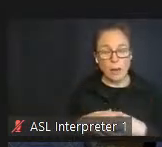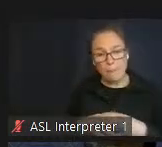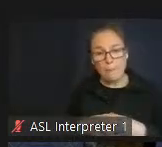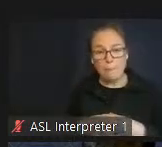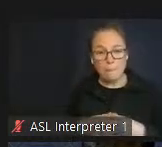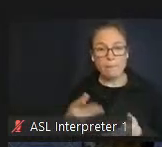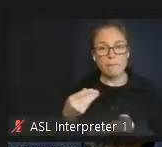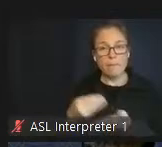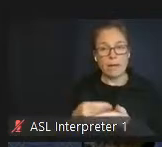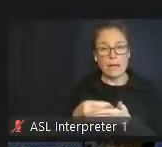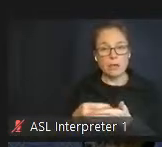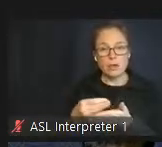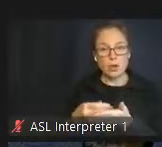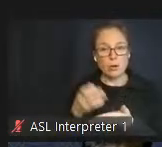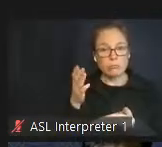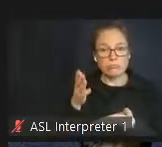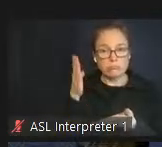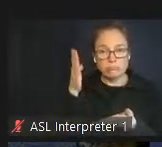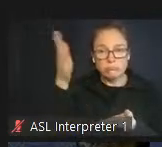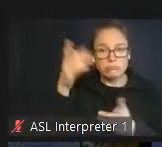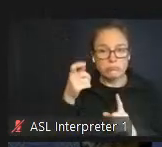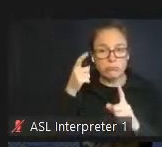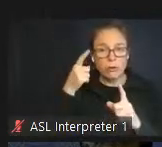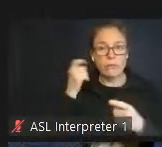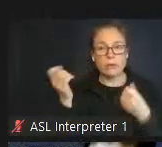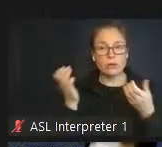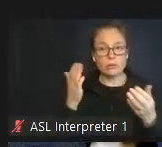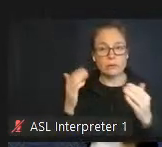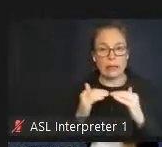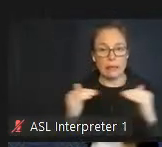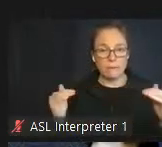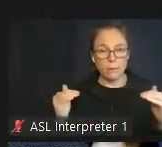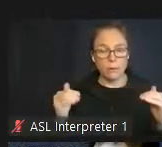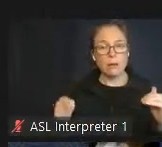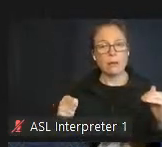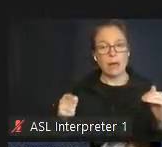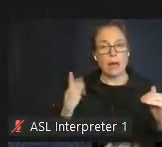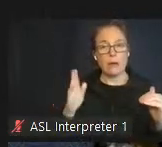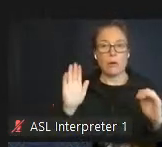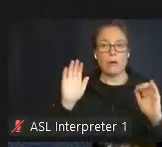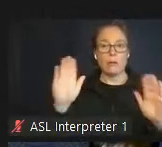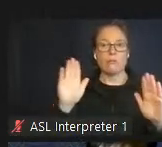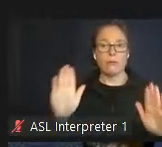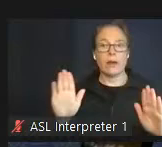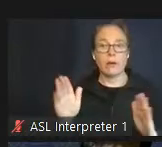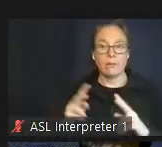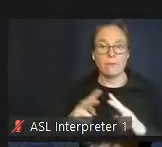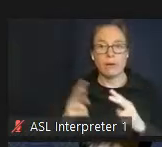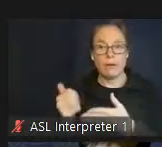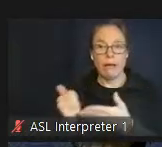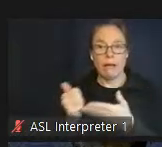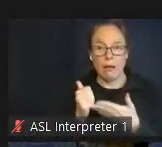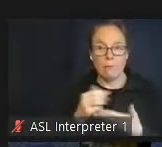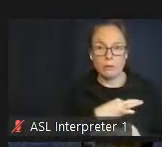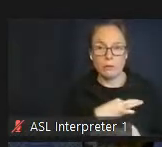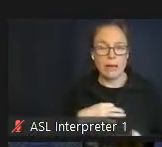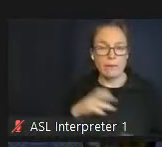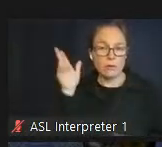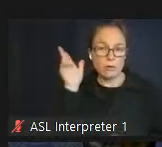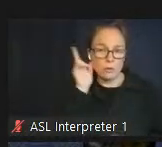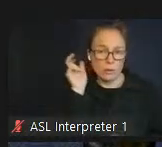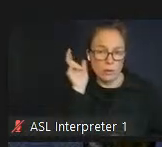financial direction, concerns on service level, that is going to be incredibly helpful for staff to hear, because